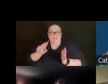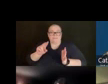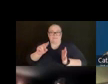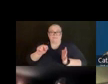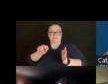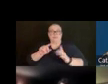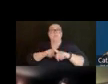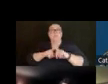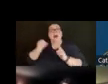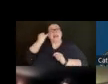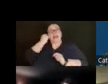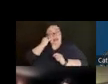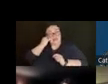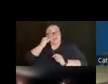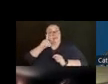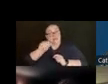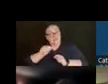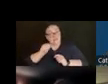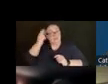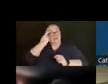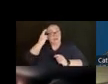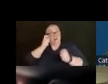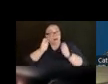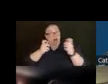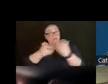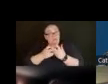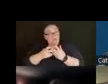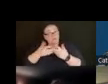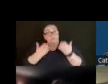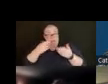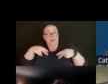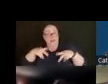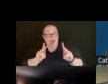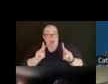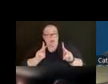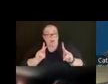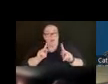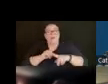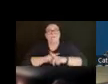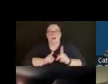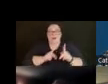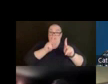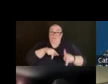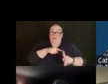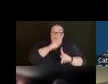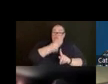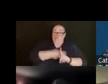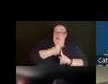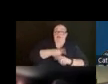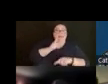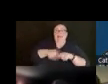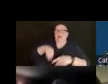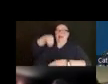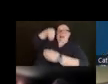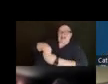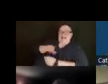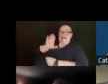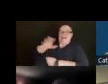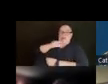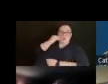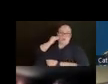for disability, but the person renting must live in a legal separate unit.